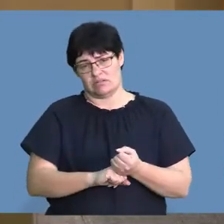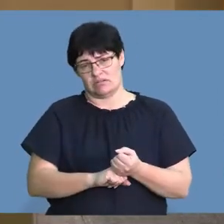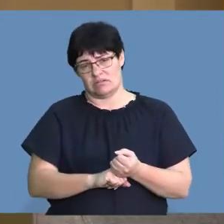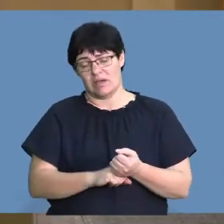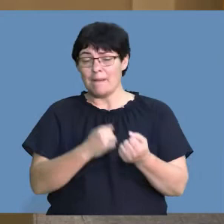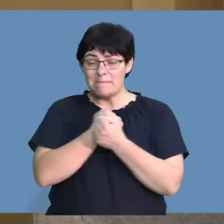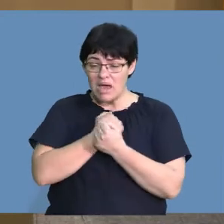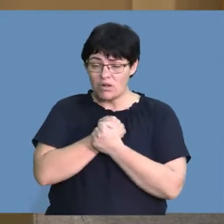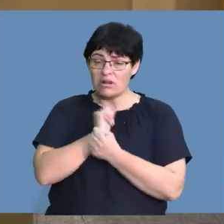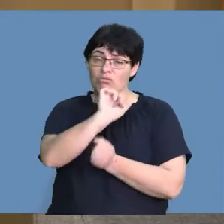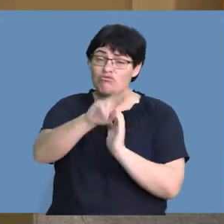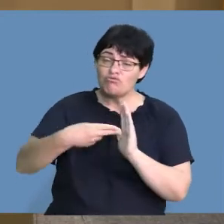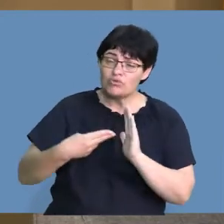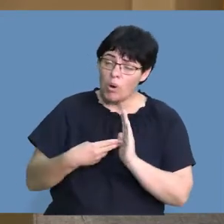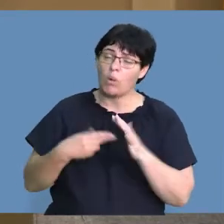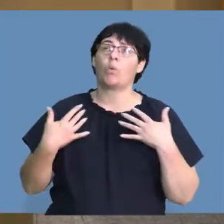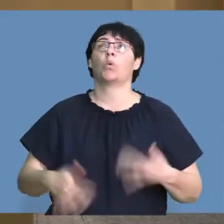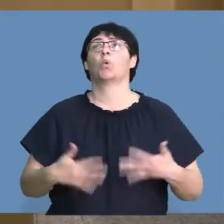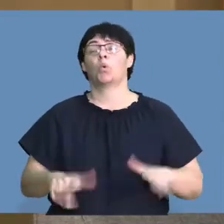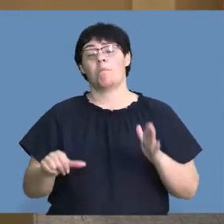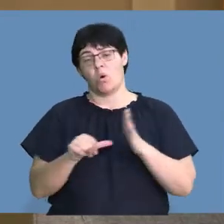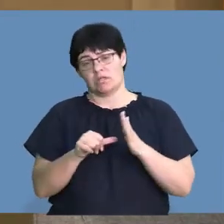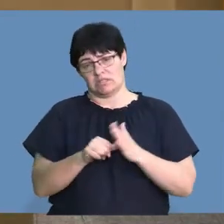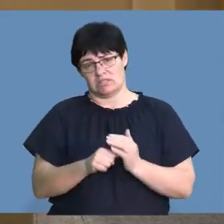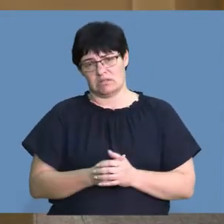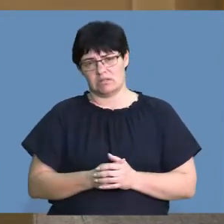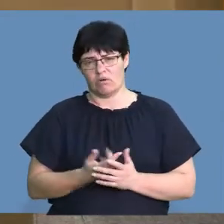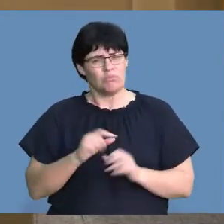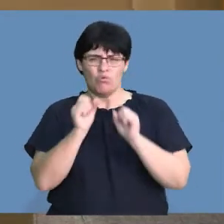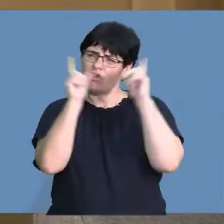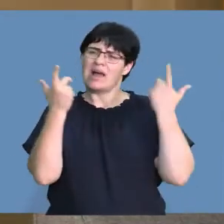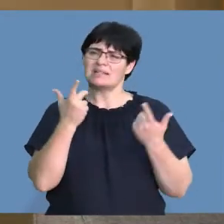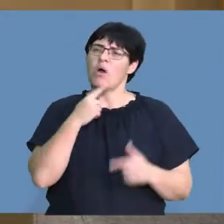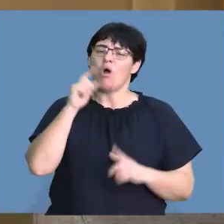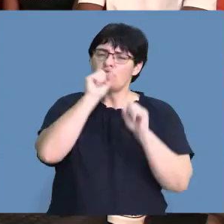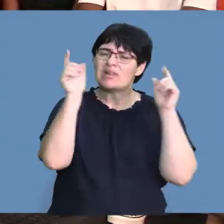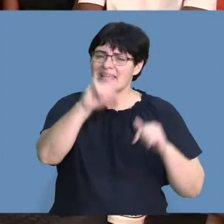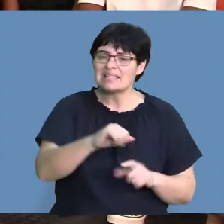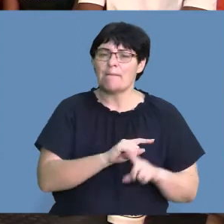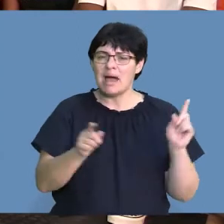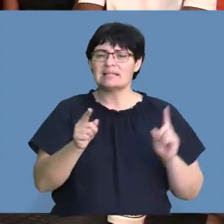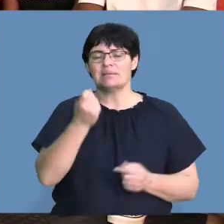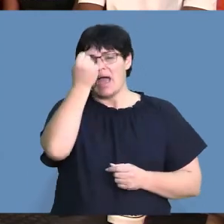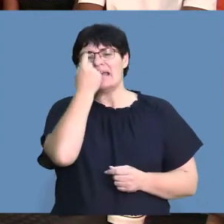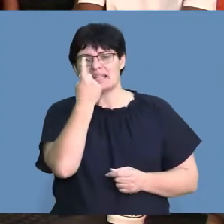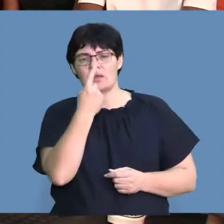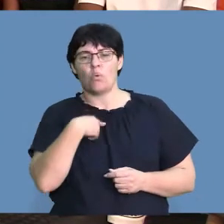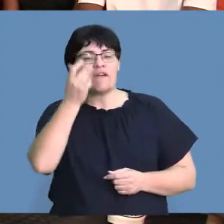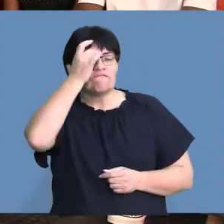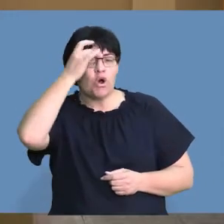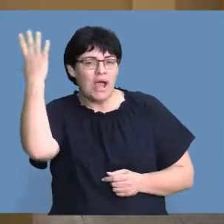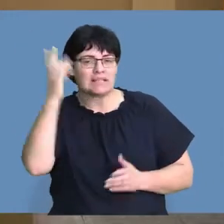you don't realize your role is so amazing. Well, I'm not saying we don't realize it, but I think you understand what I'm saying.